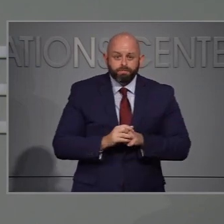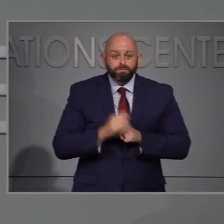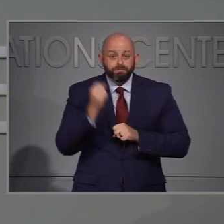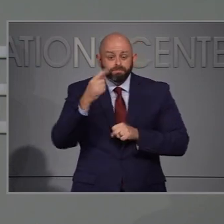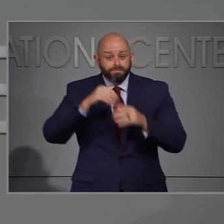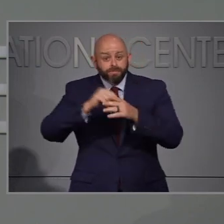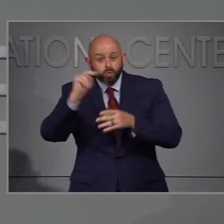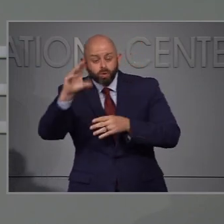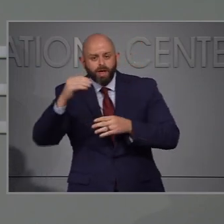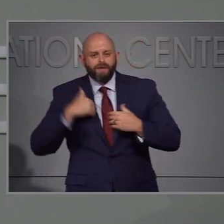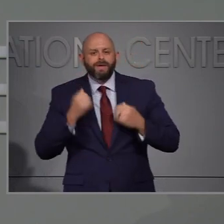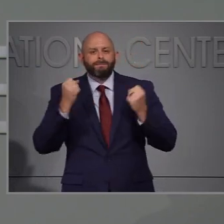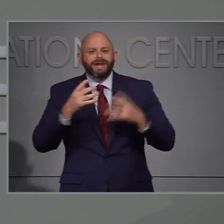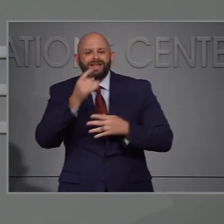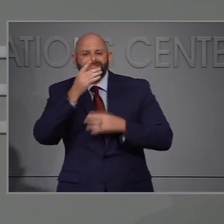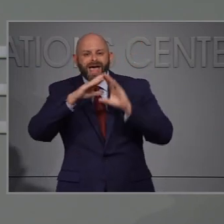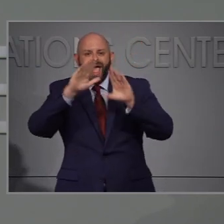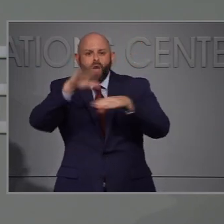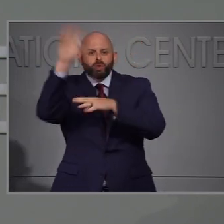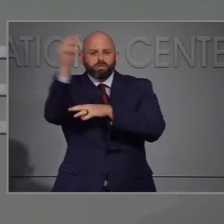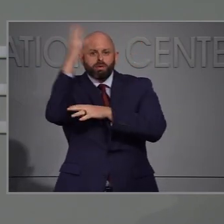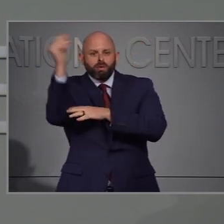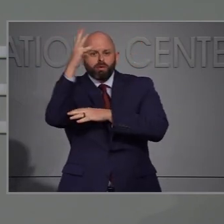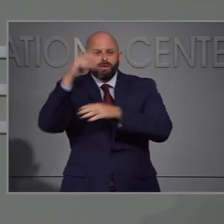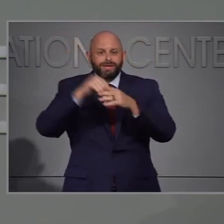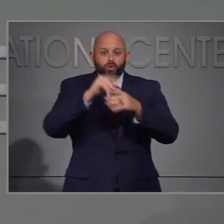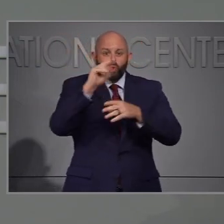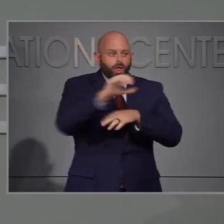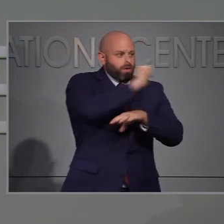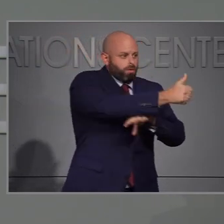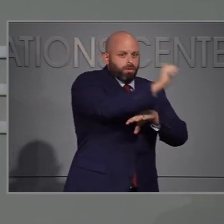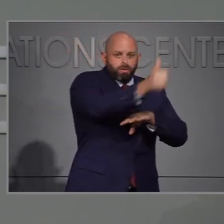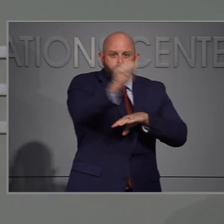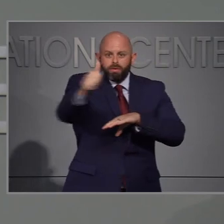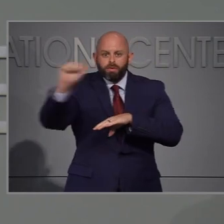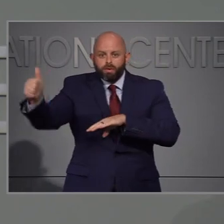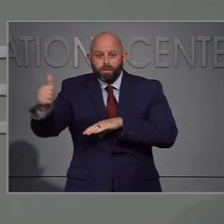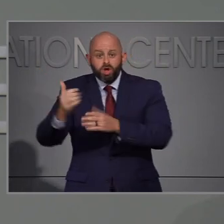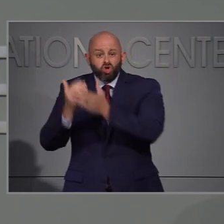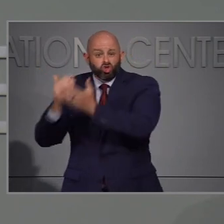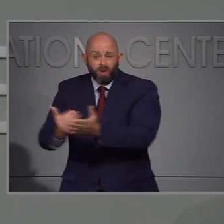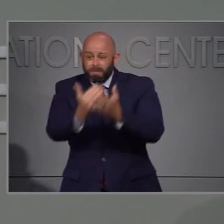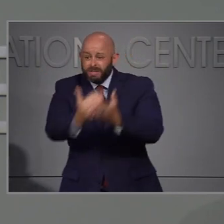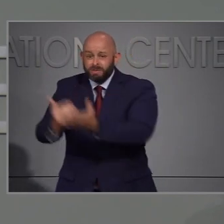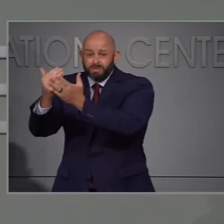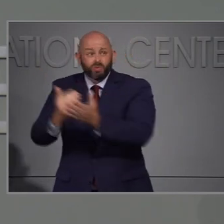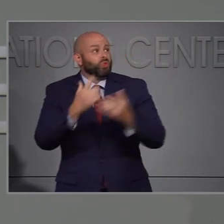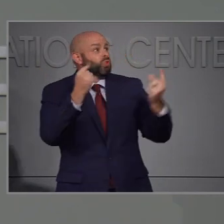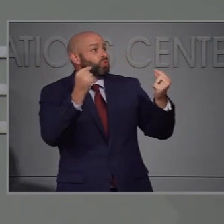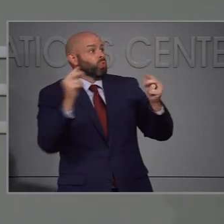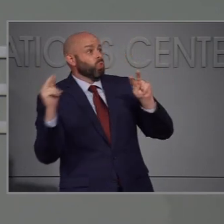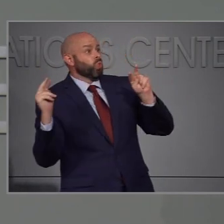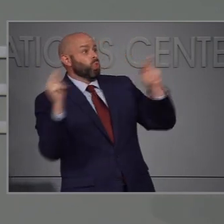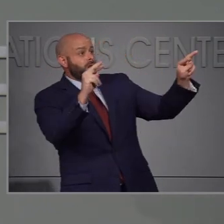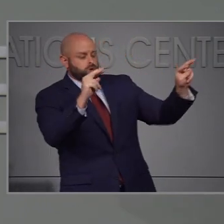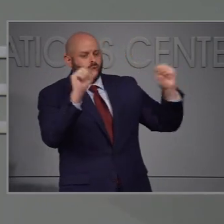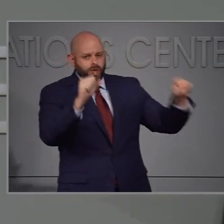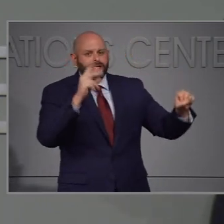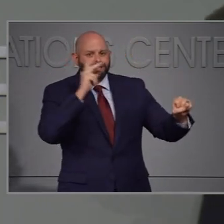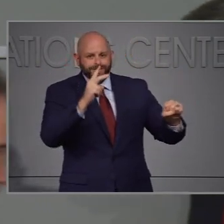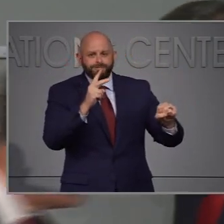let's light the way forward for our children so that they can return to school and become the future of North Carolina. Thank